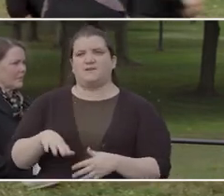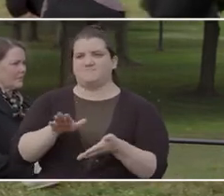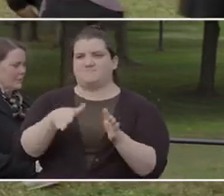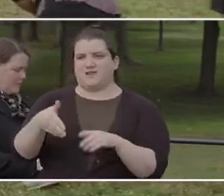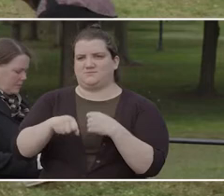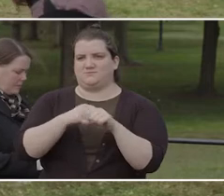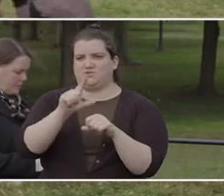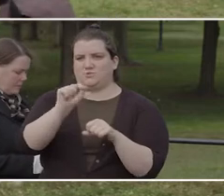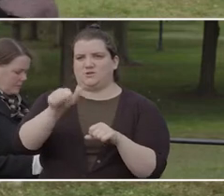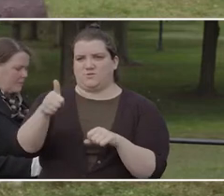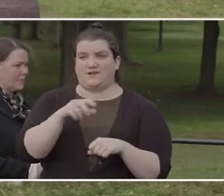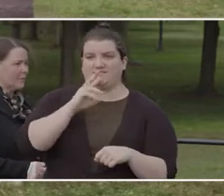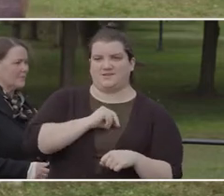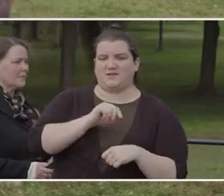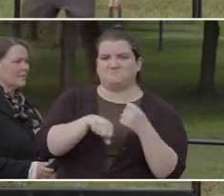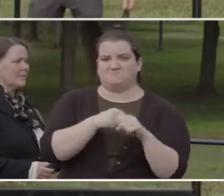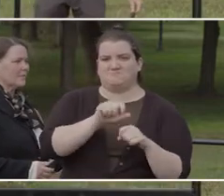Vietnam